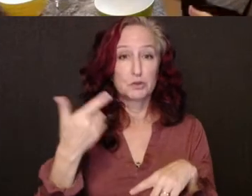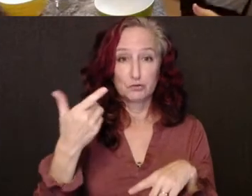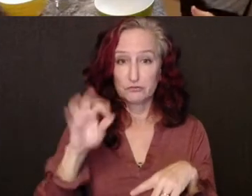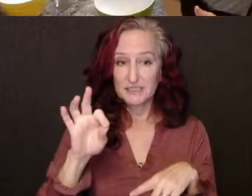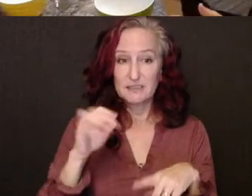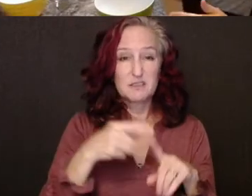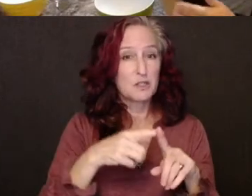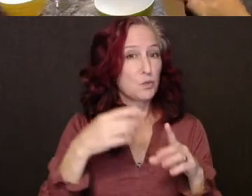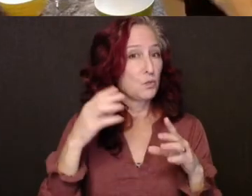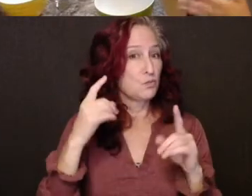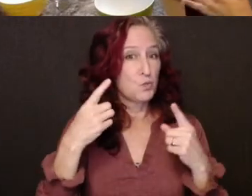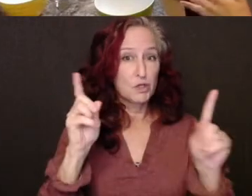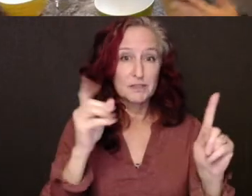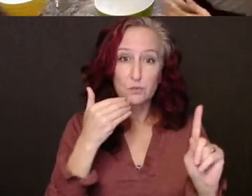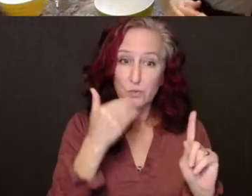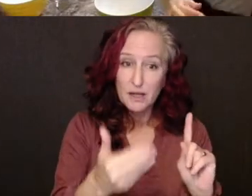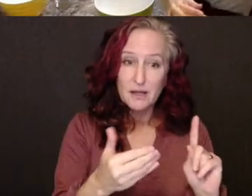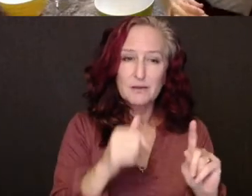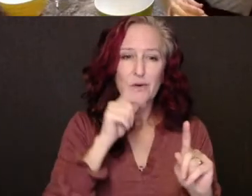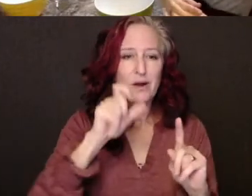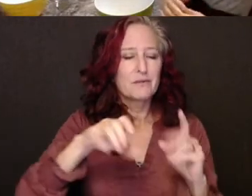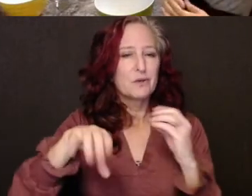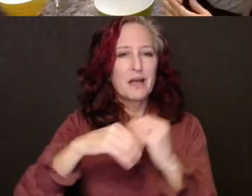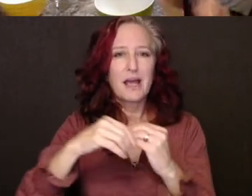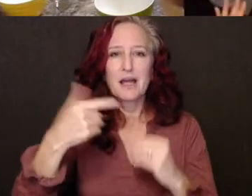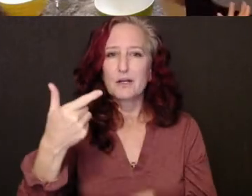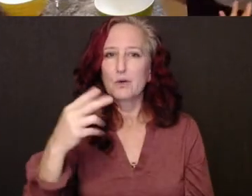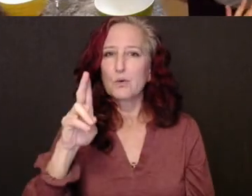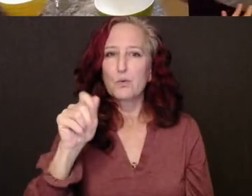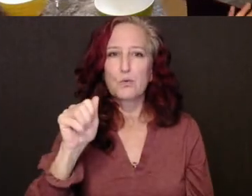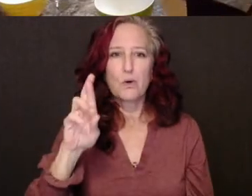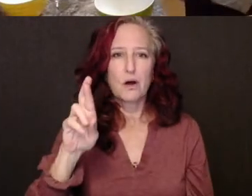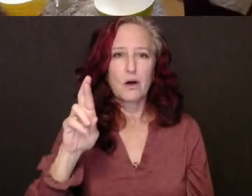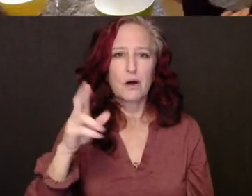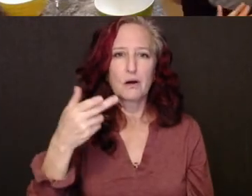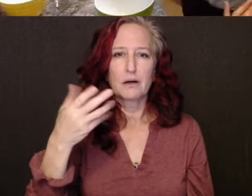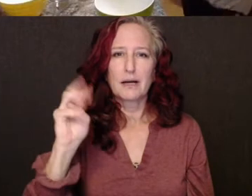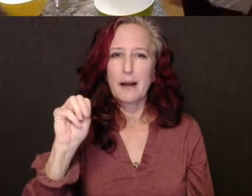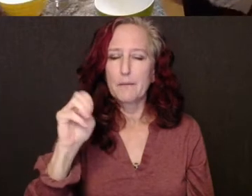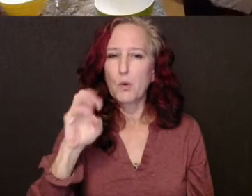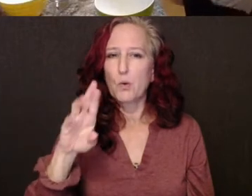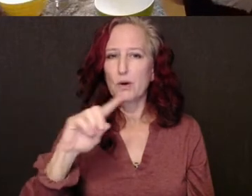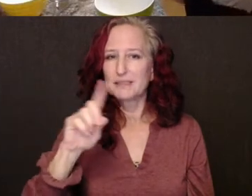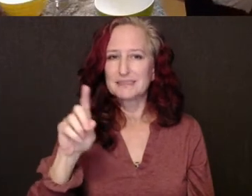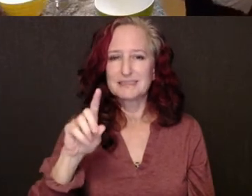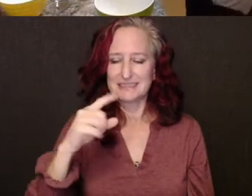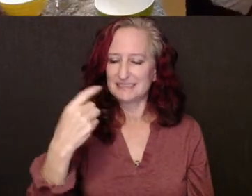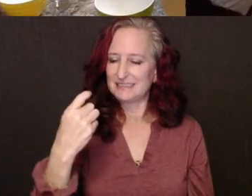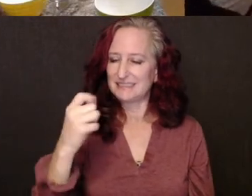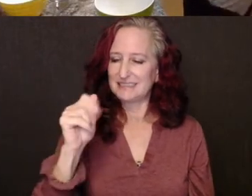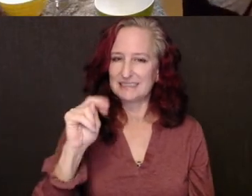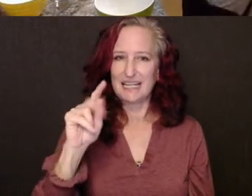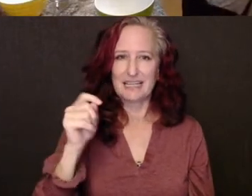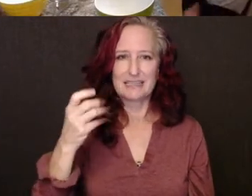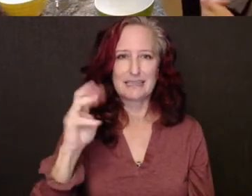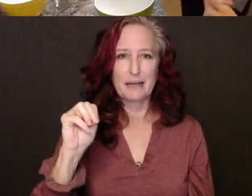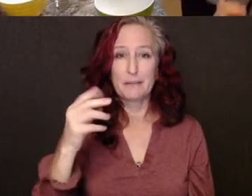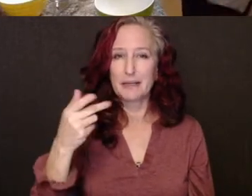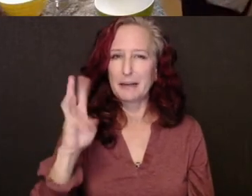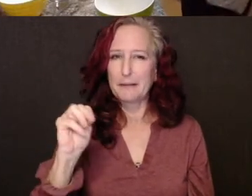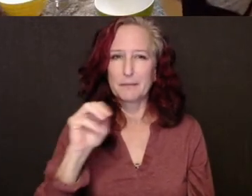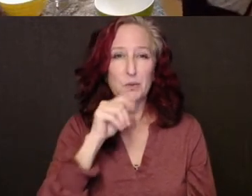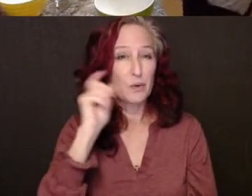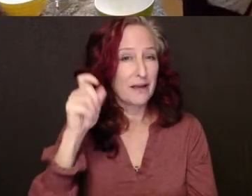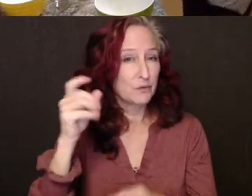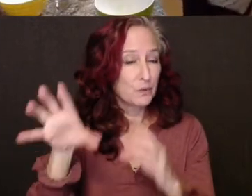1.5 cups of your favorite gluten-free flour. I'm partial to the Bob's Red Mill